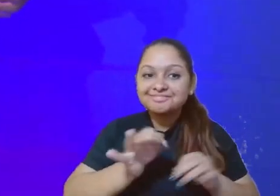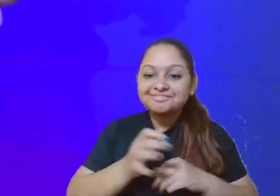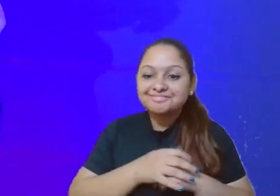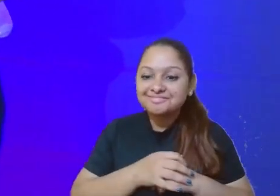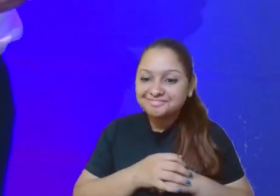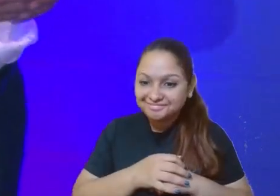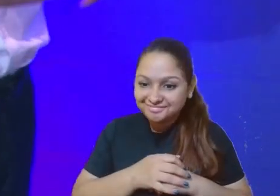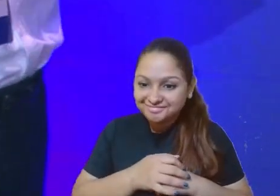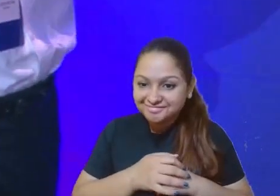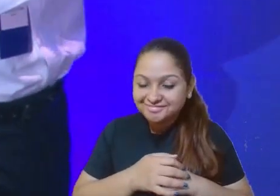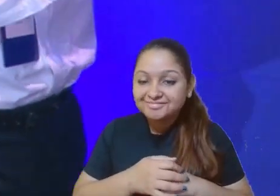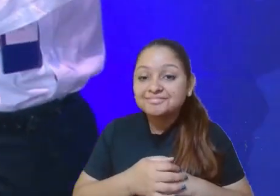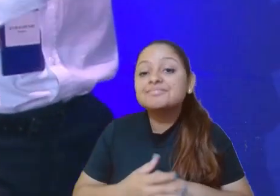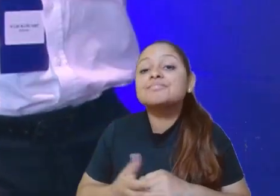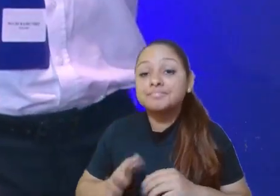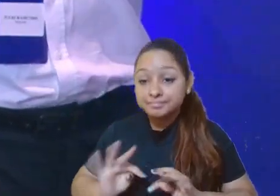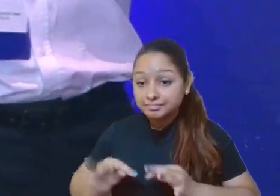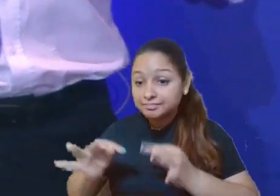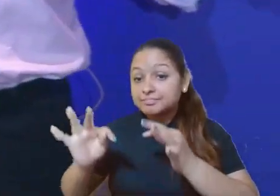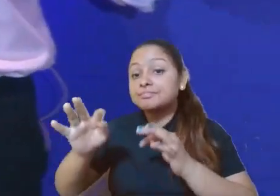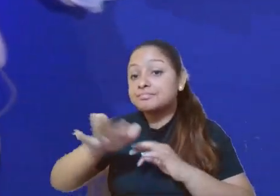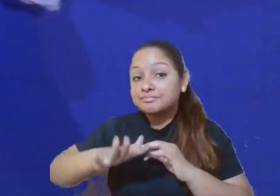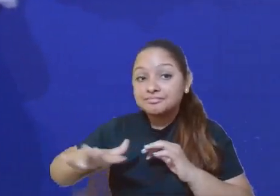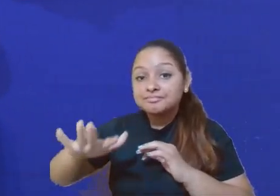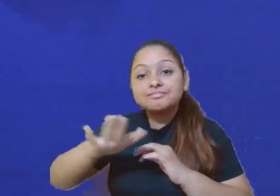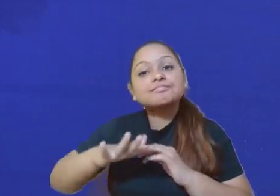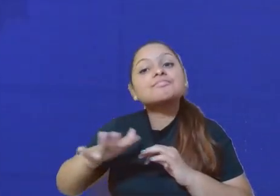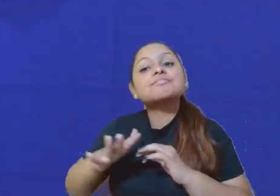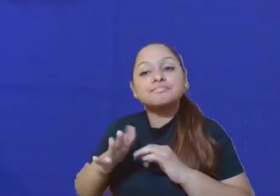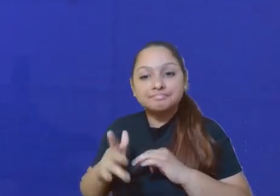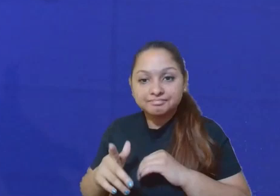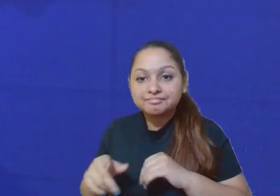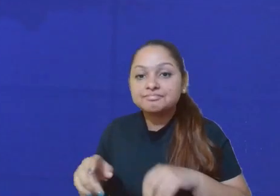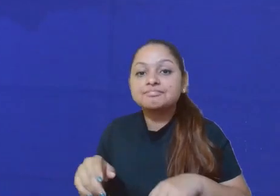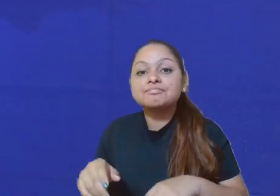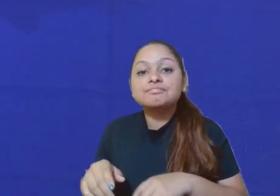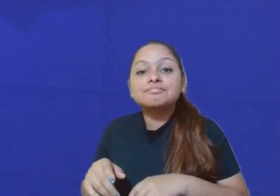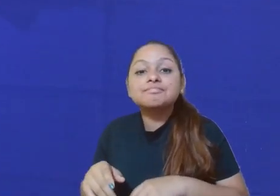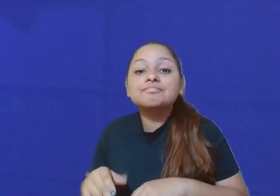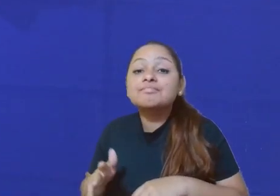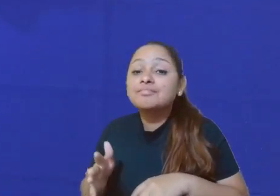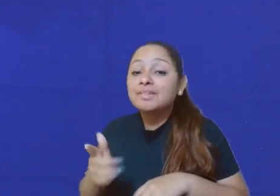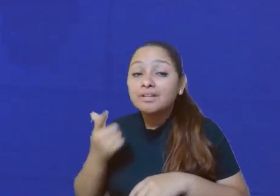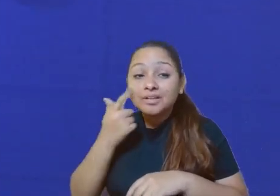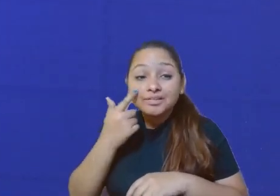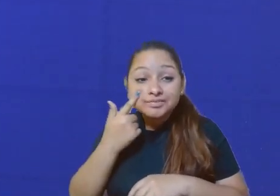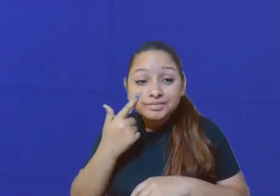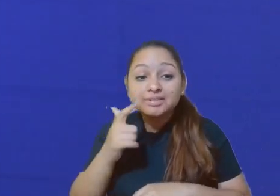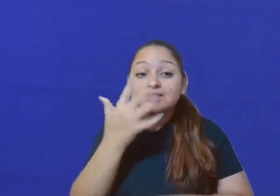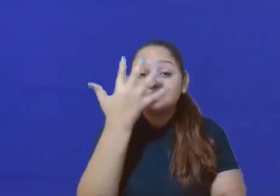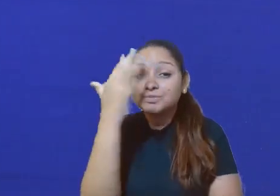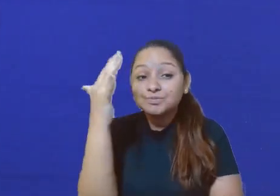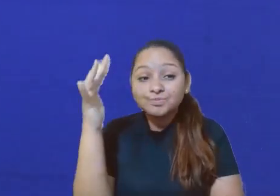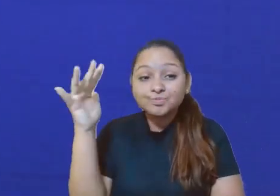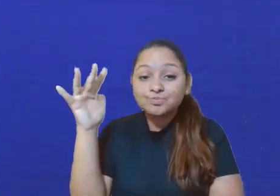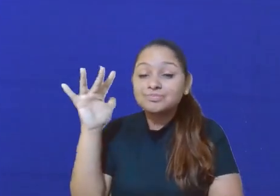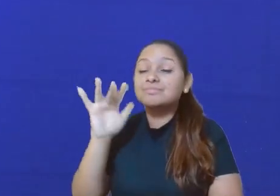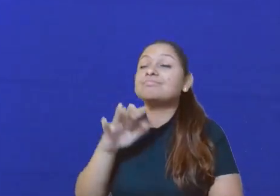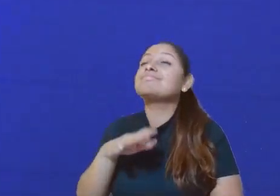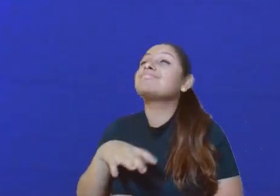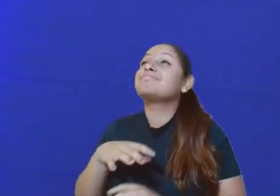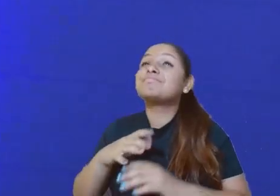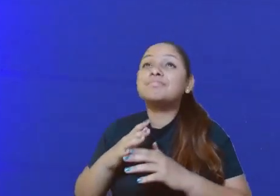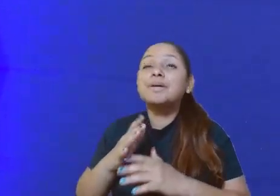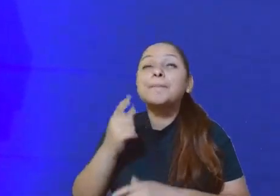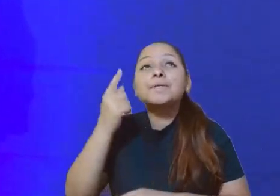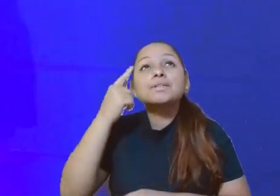new technologies in genomics, and digitalize our forest. Huge opportunities that we have, thinking since